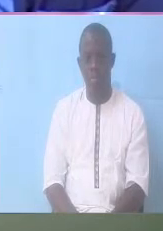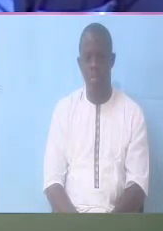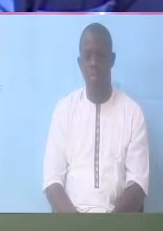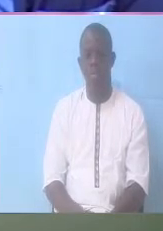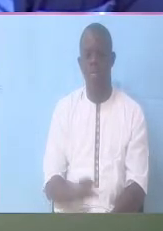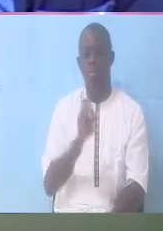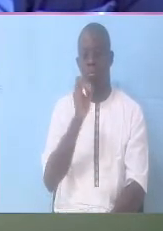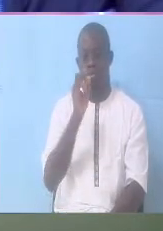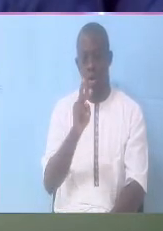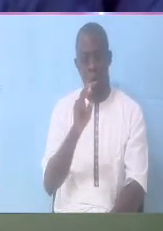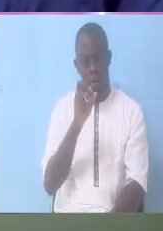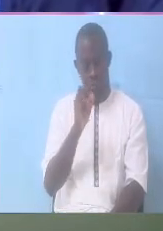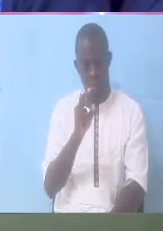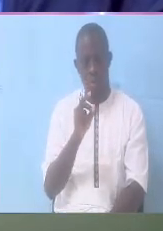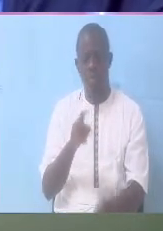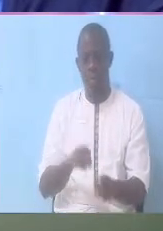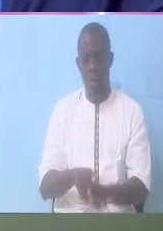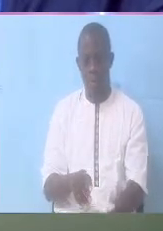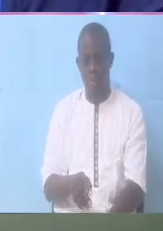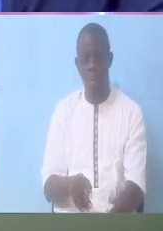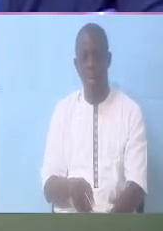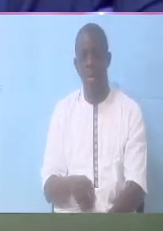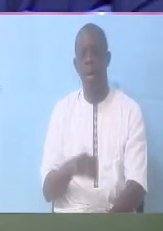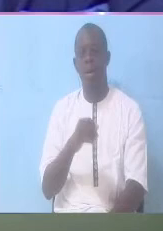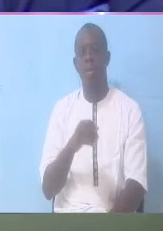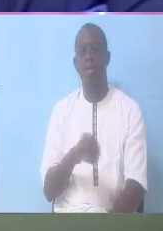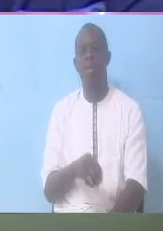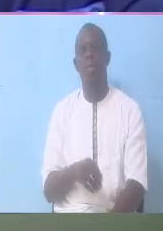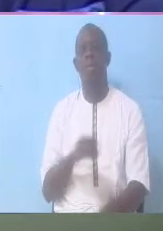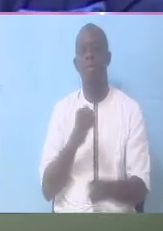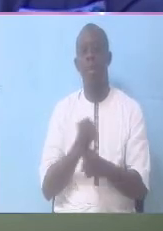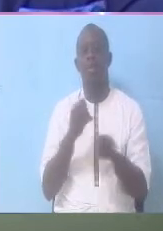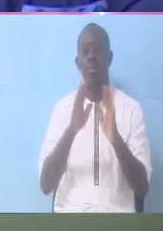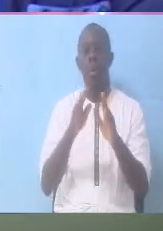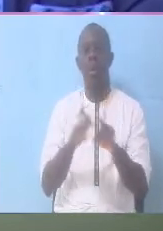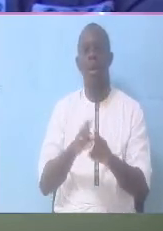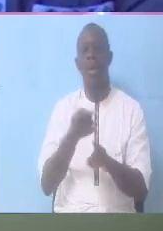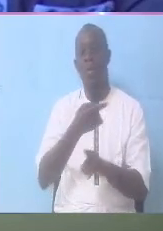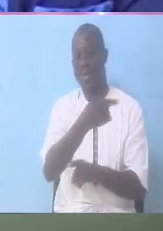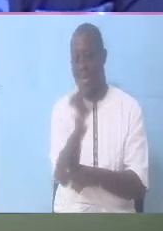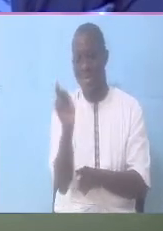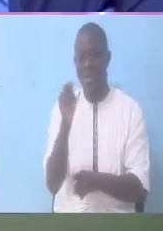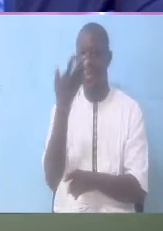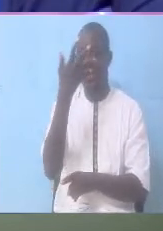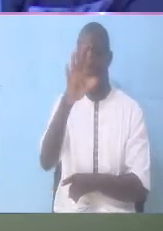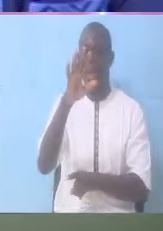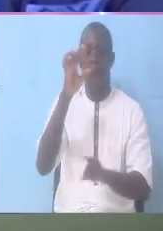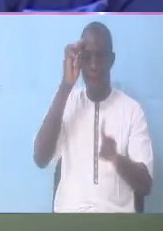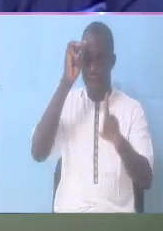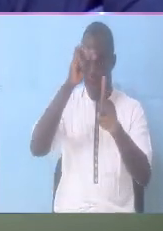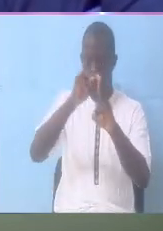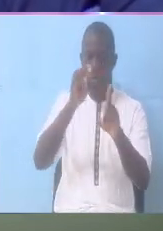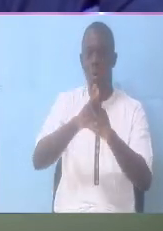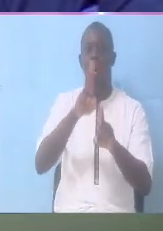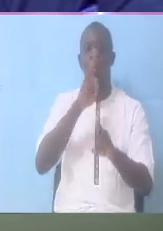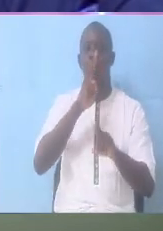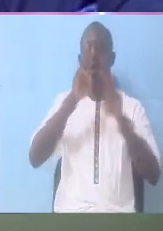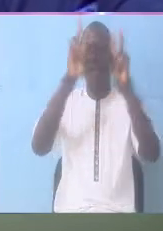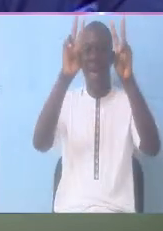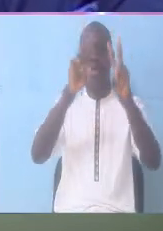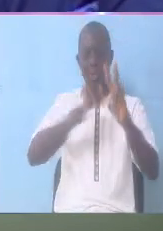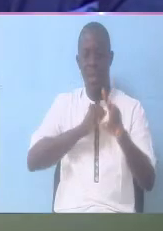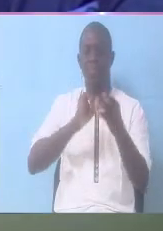Okay, let's take it, let's put it this way. These are 10 missions ordered by Yaya Jammeh and 10 of them